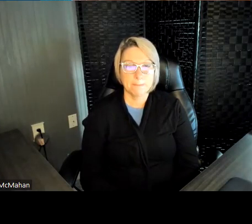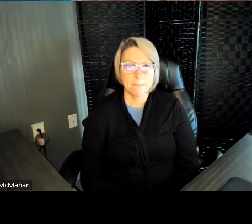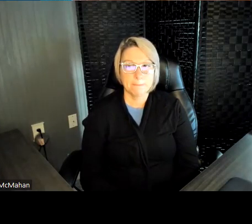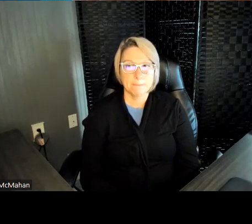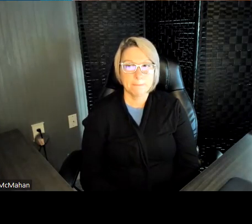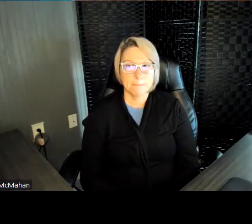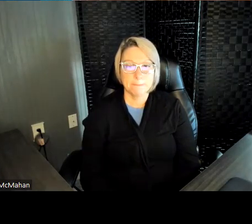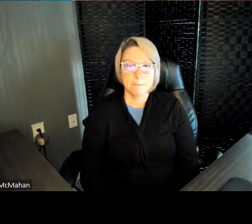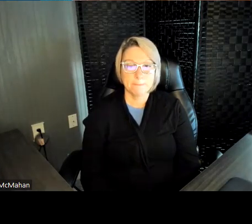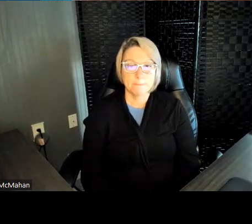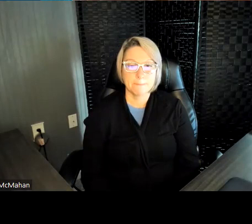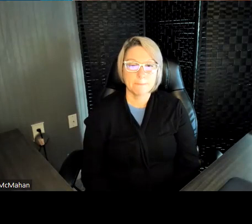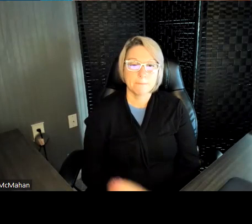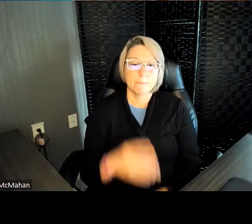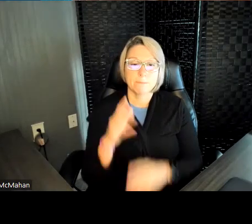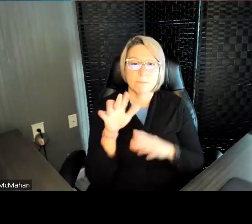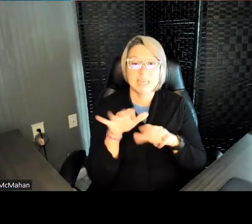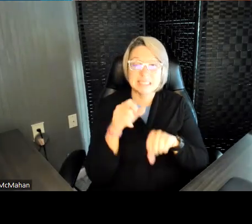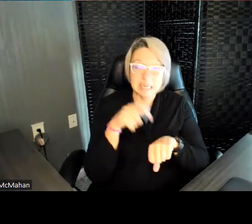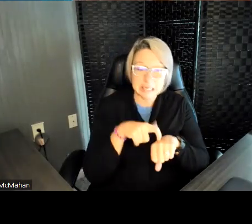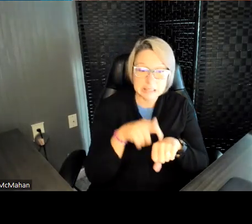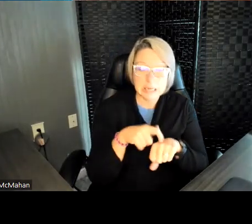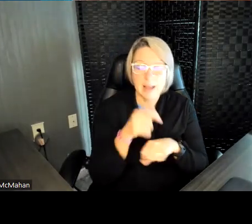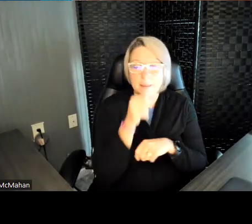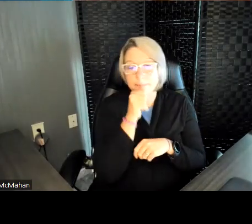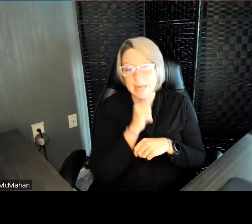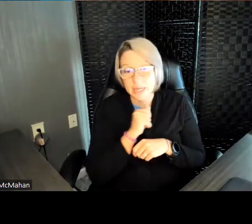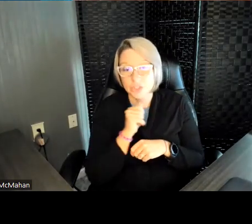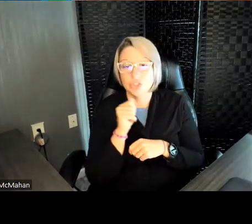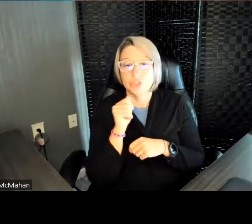Taking all the time that's needed, having patience and mindfulness.